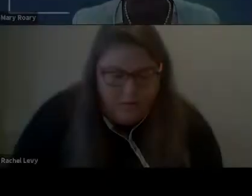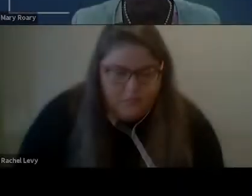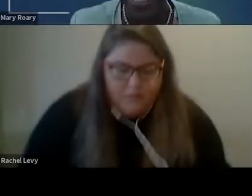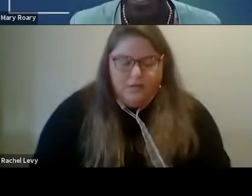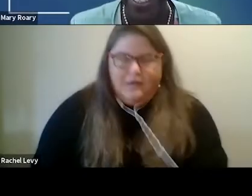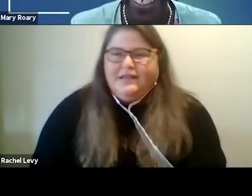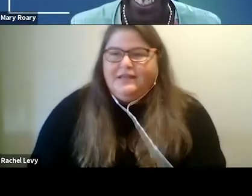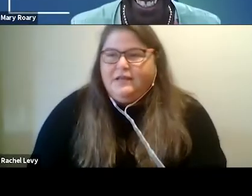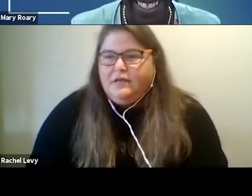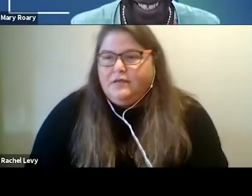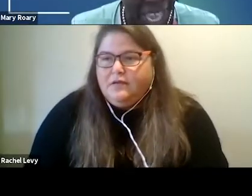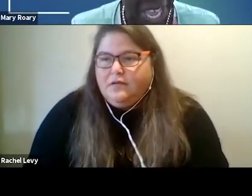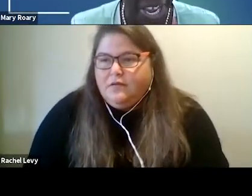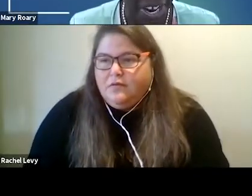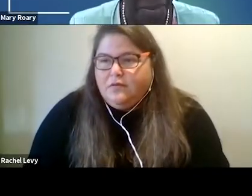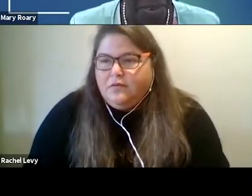Good morning.